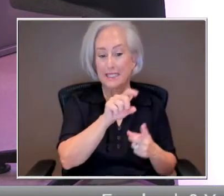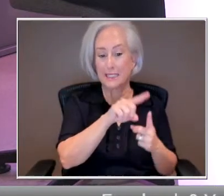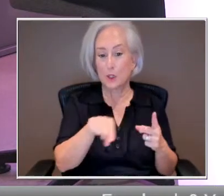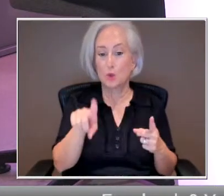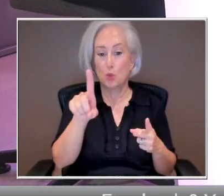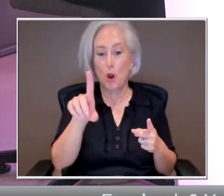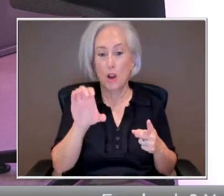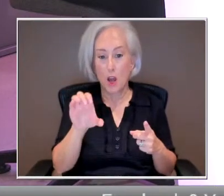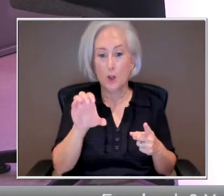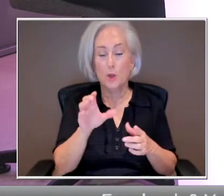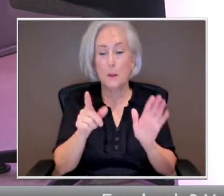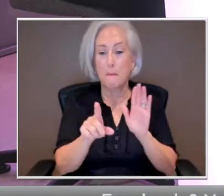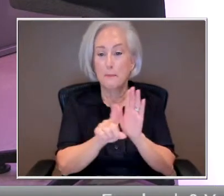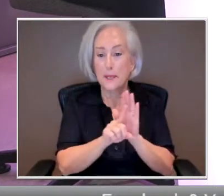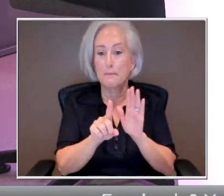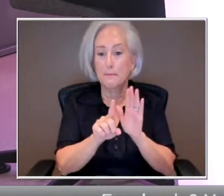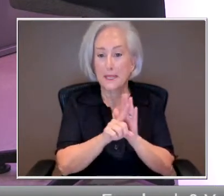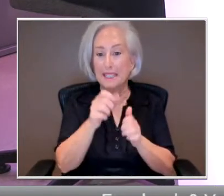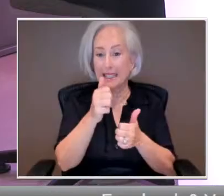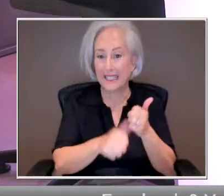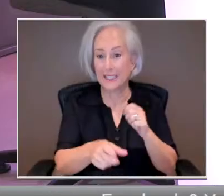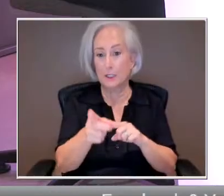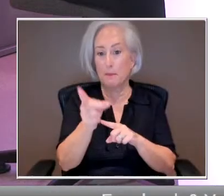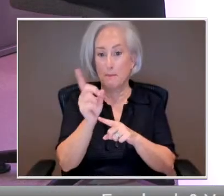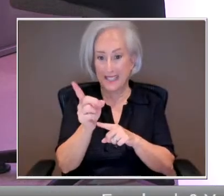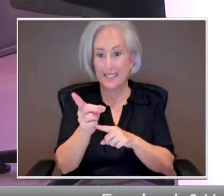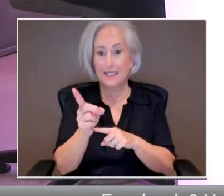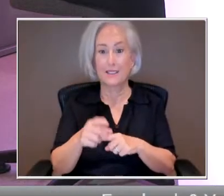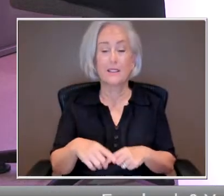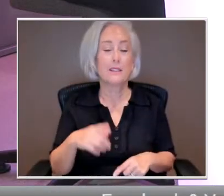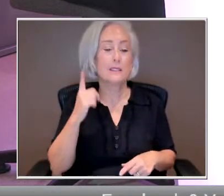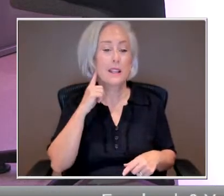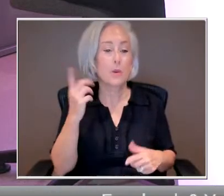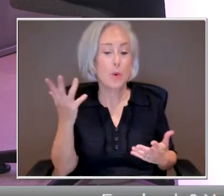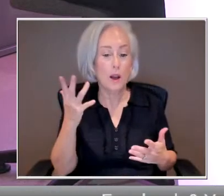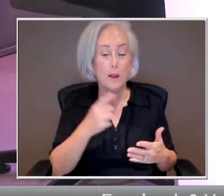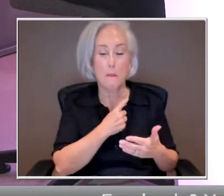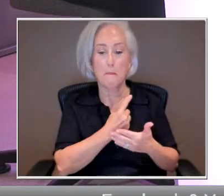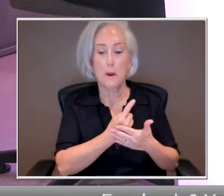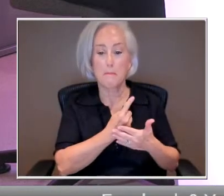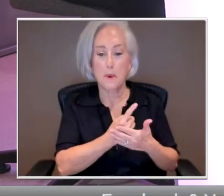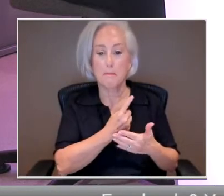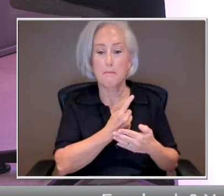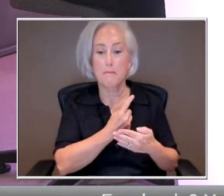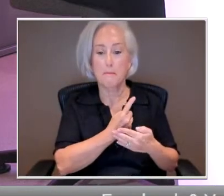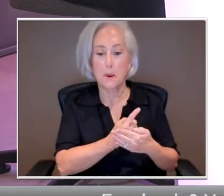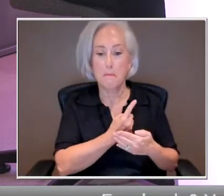to what that sounds like.